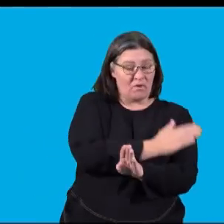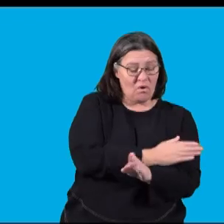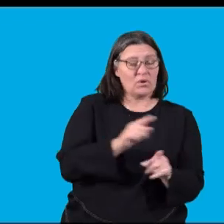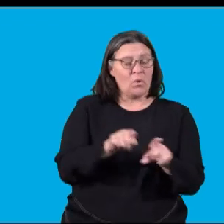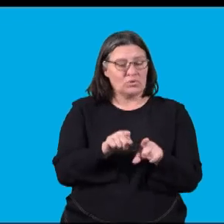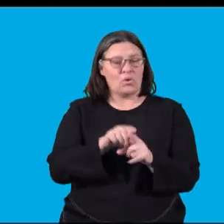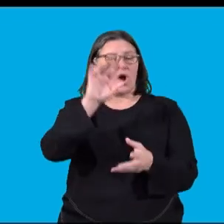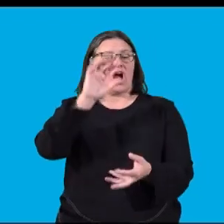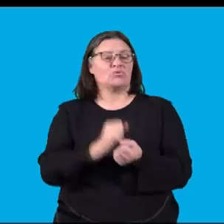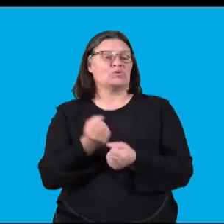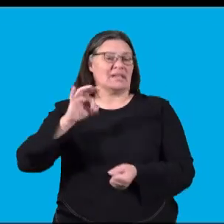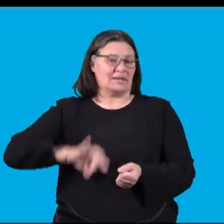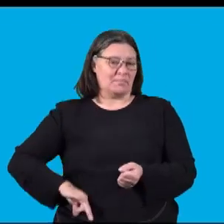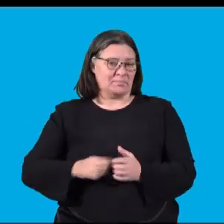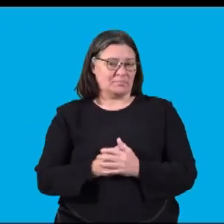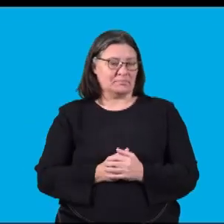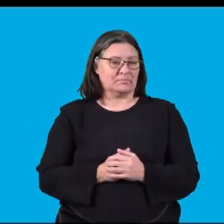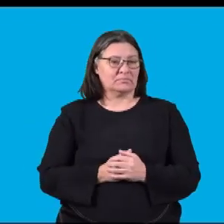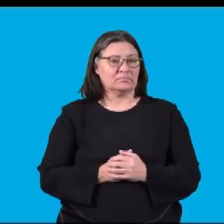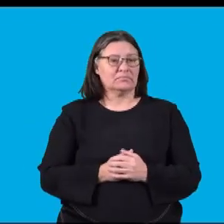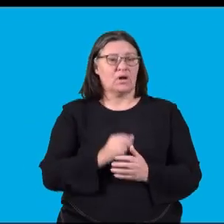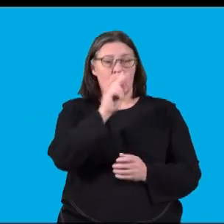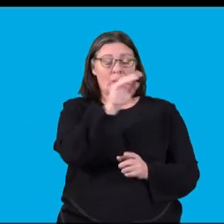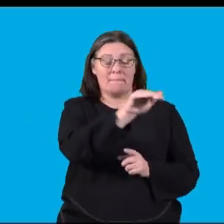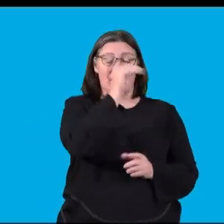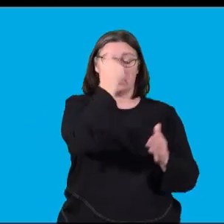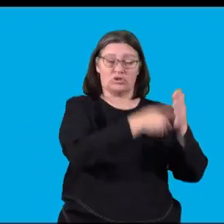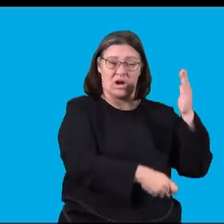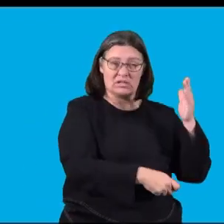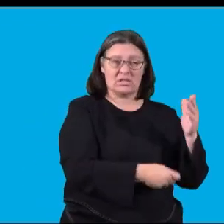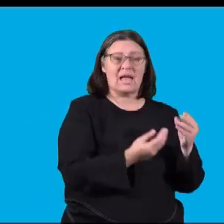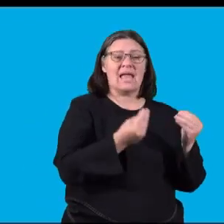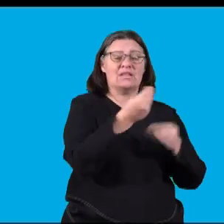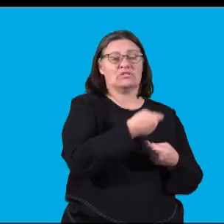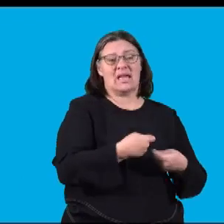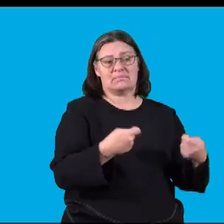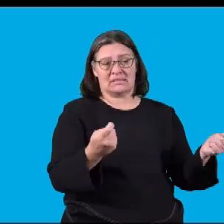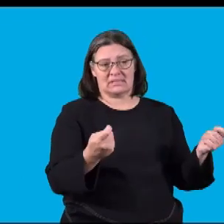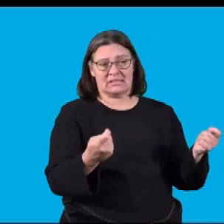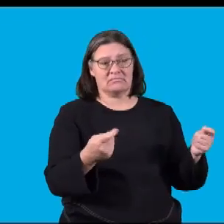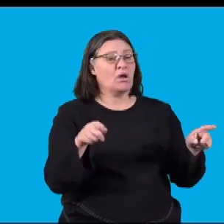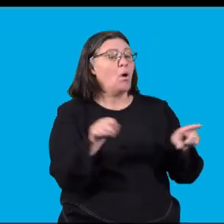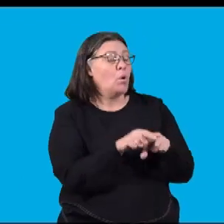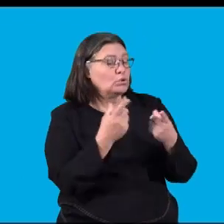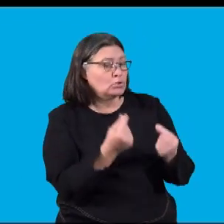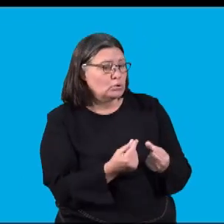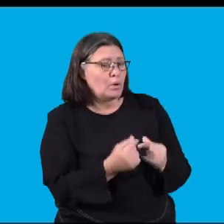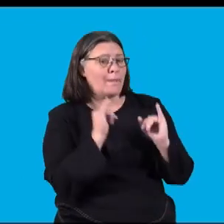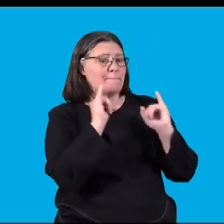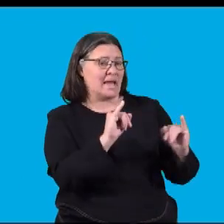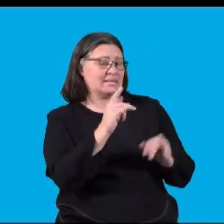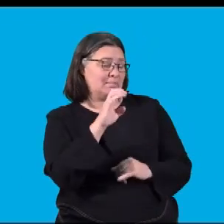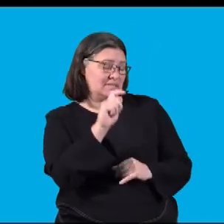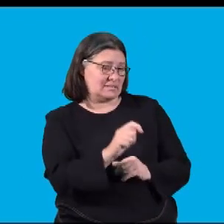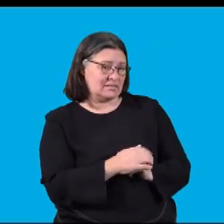and I've also looked at accrued income. I looked at bank charges and interest expense. We have also done bad